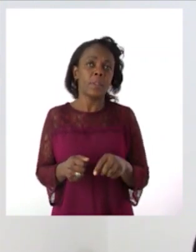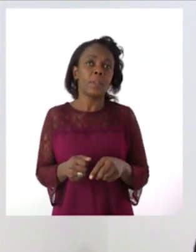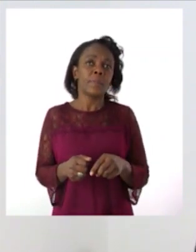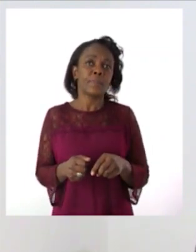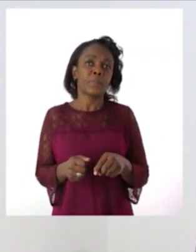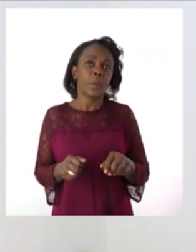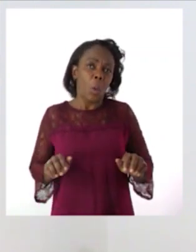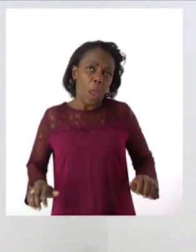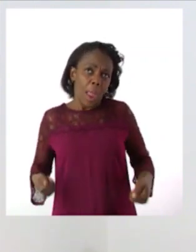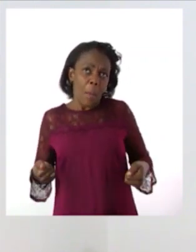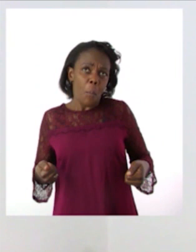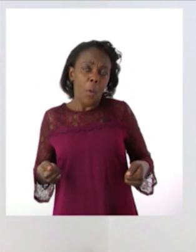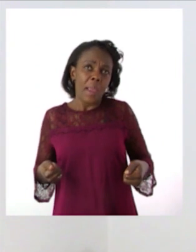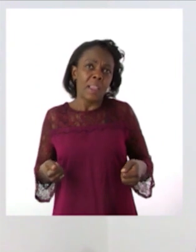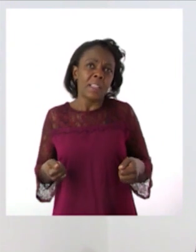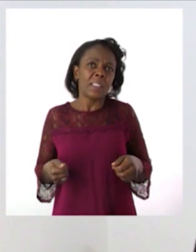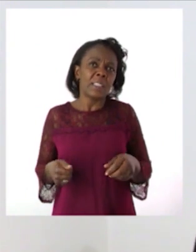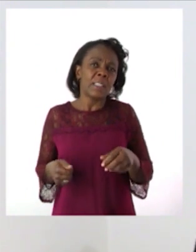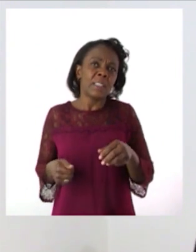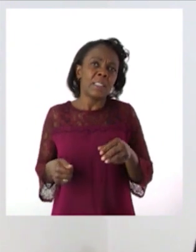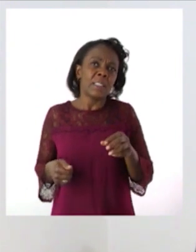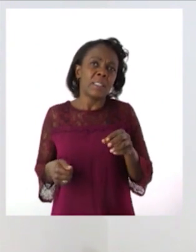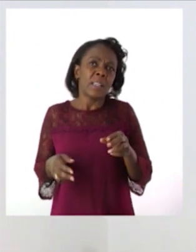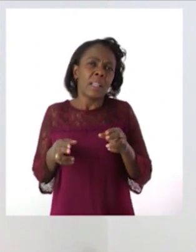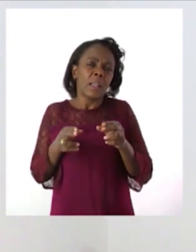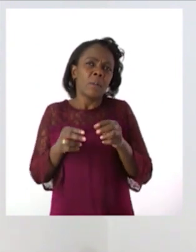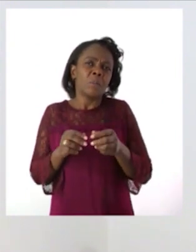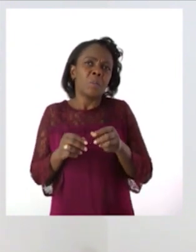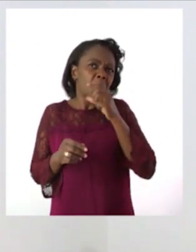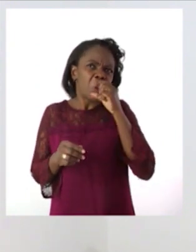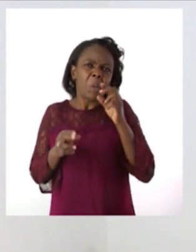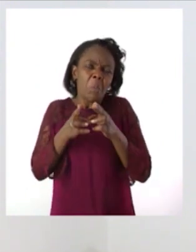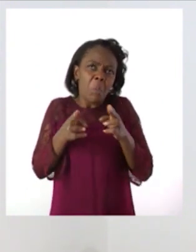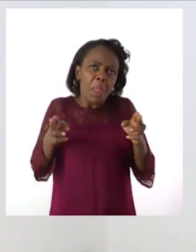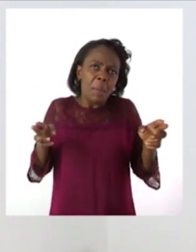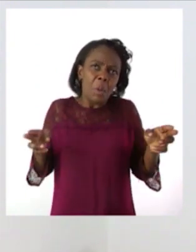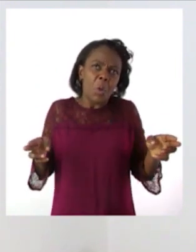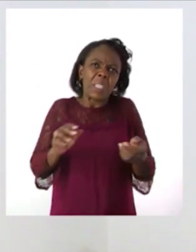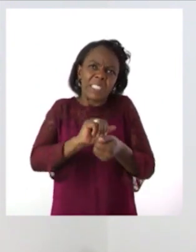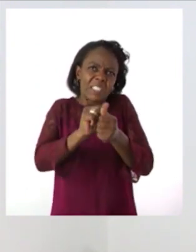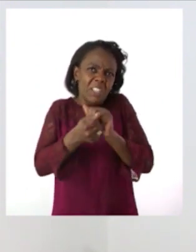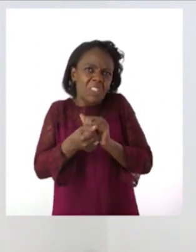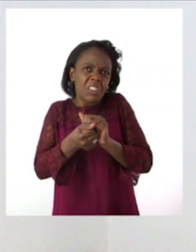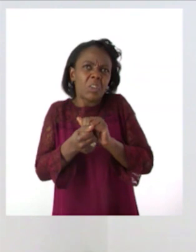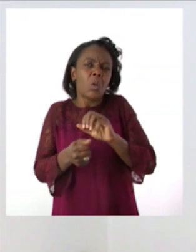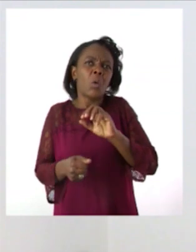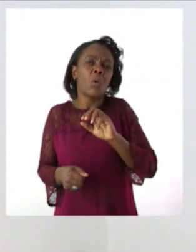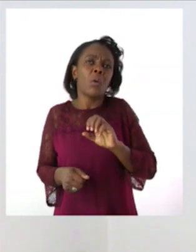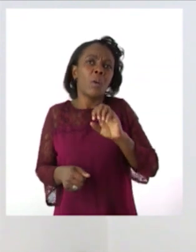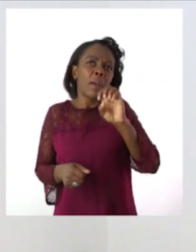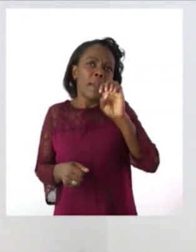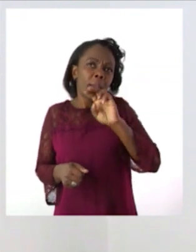to call his name, I'm going to say what? He. I replace his name with a word, he. If it's